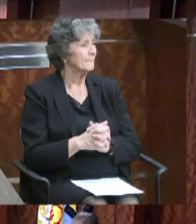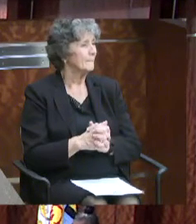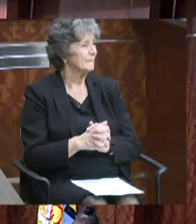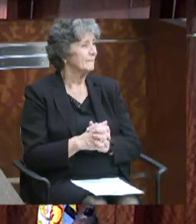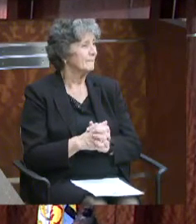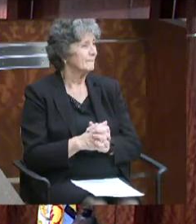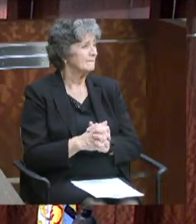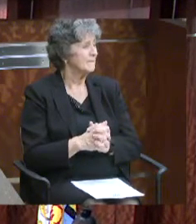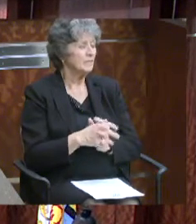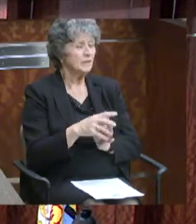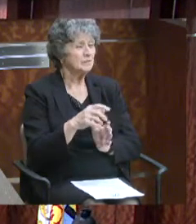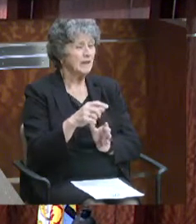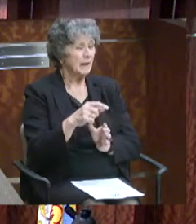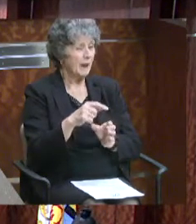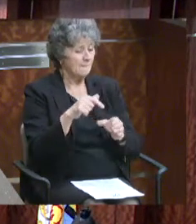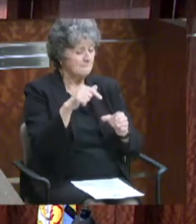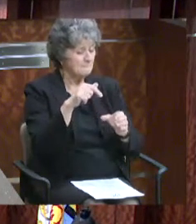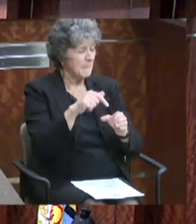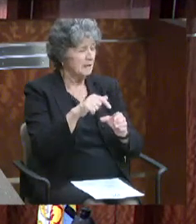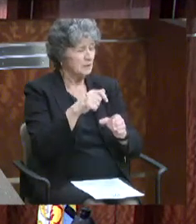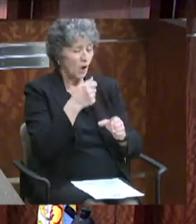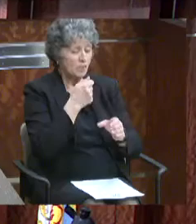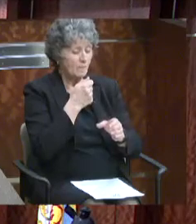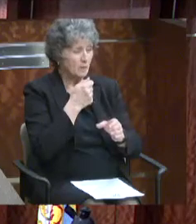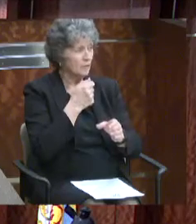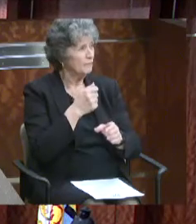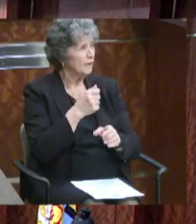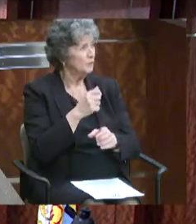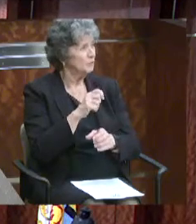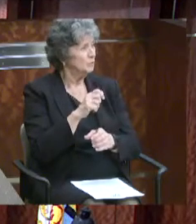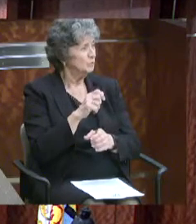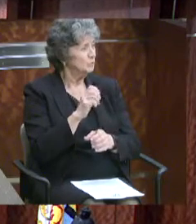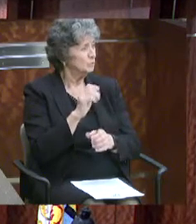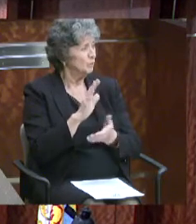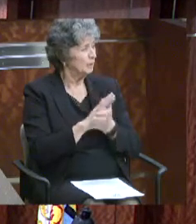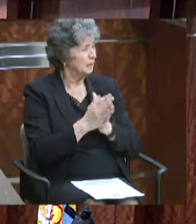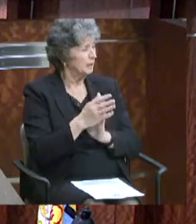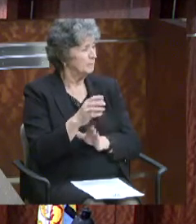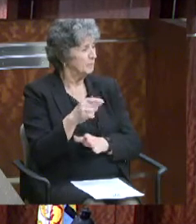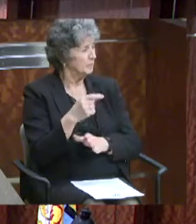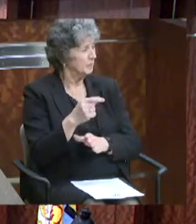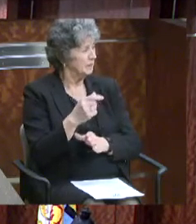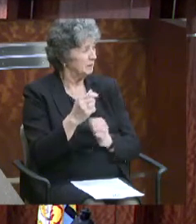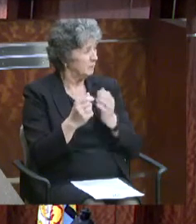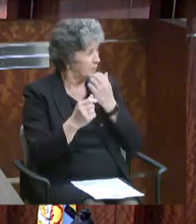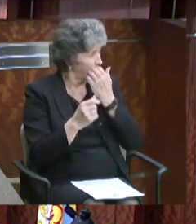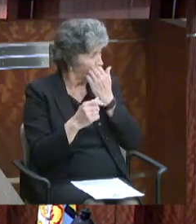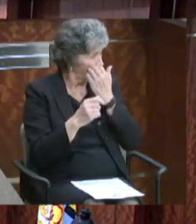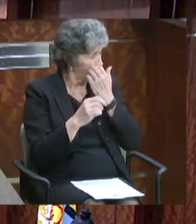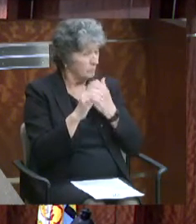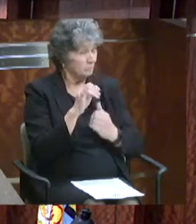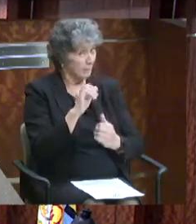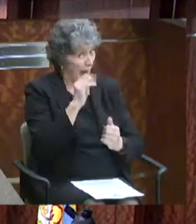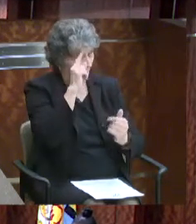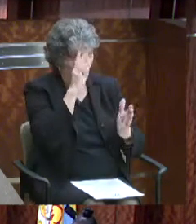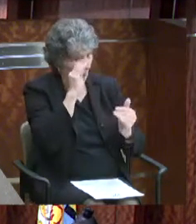There's a button on the front of the microphone which will turn it to green. I hope.